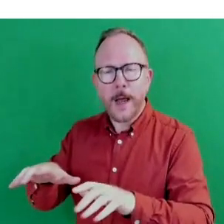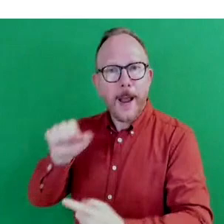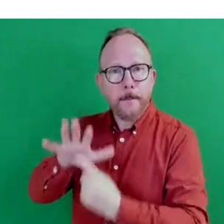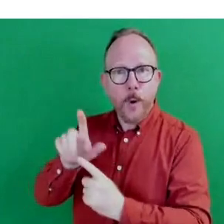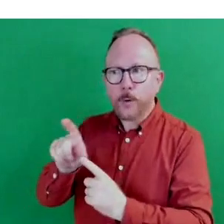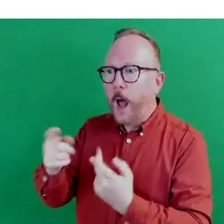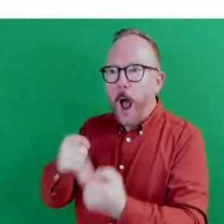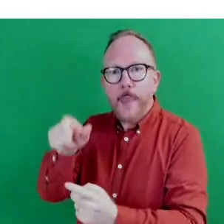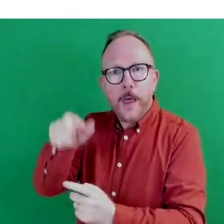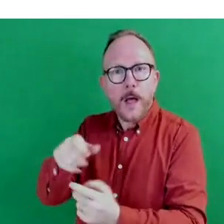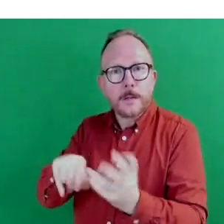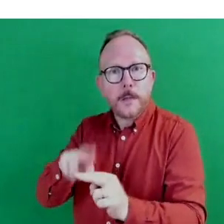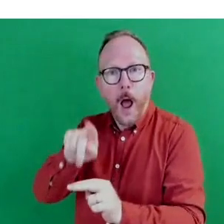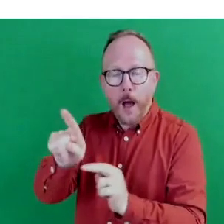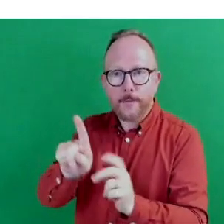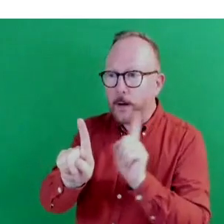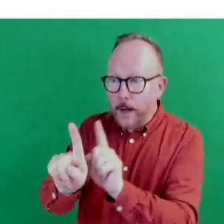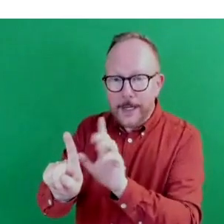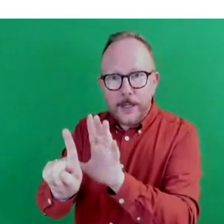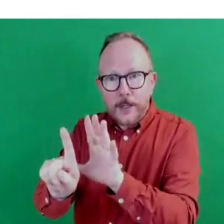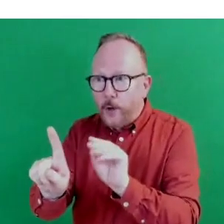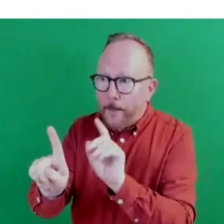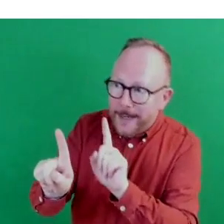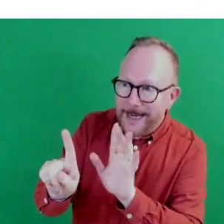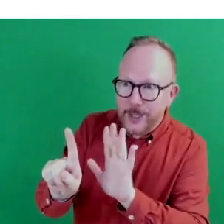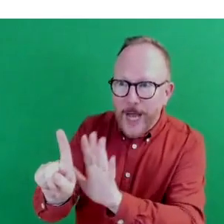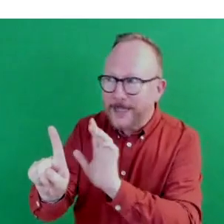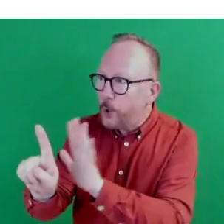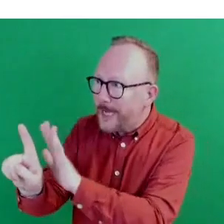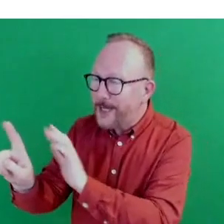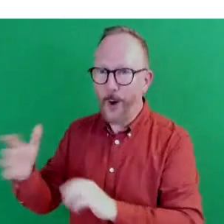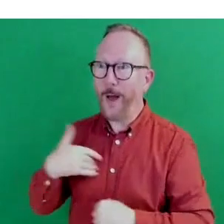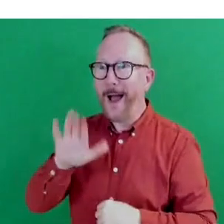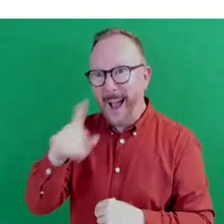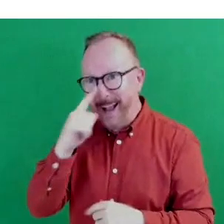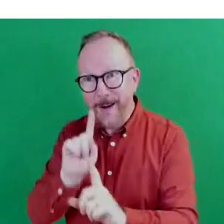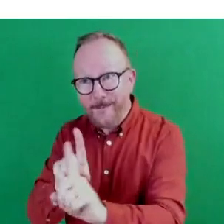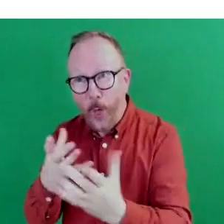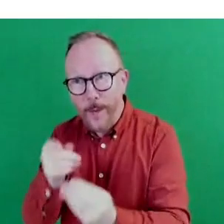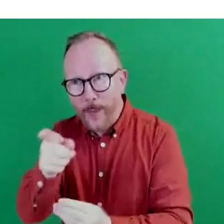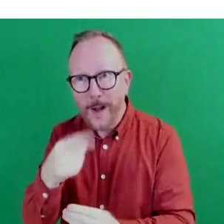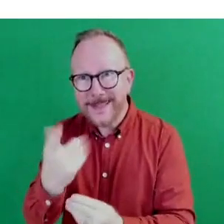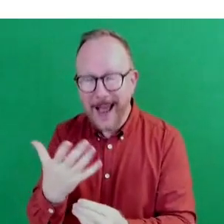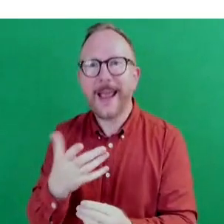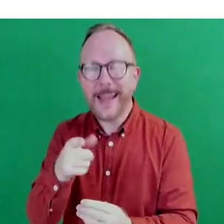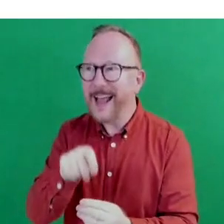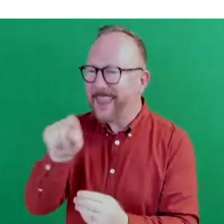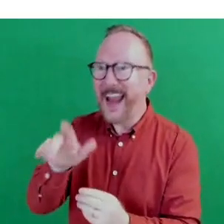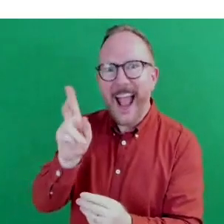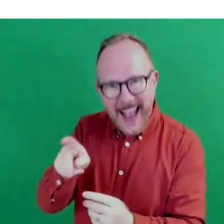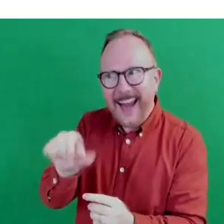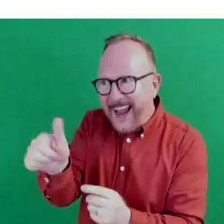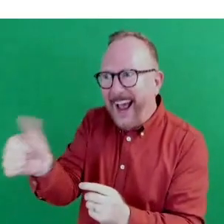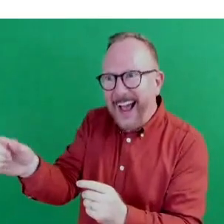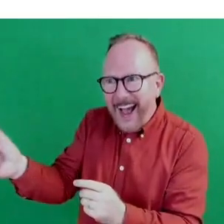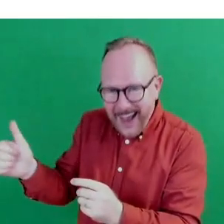could. I think everyone was sick to hearing me saying, can I follow them around for the day? But yeah, I just shadowed everyone, made sure that